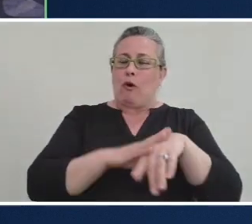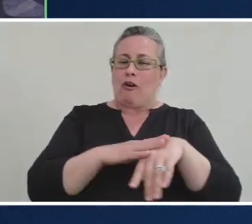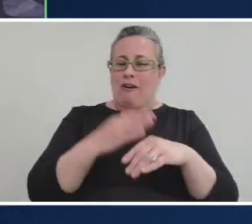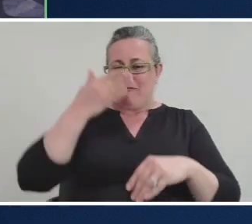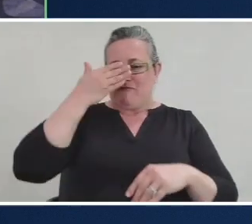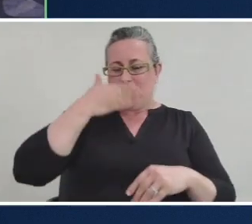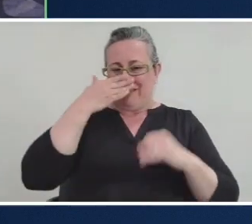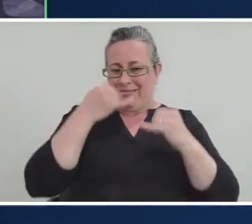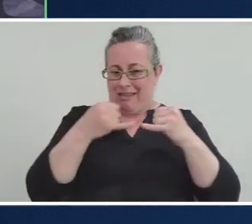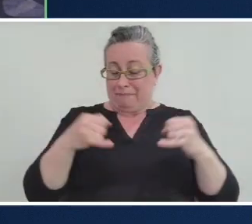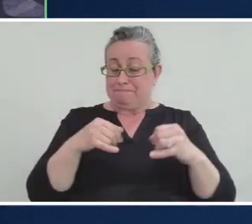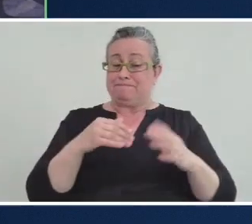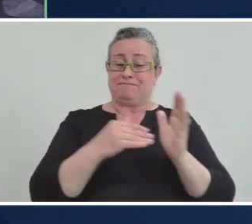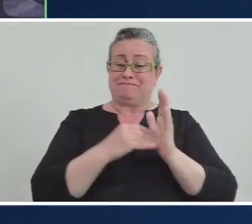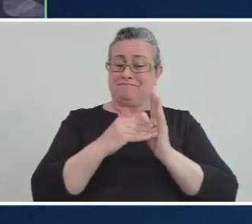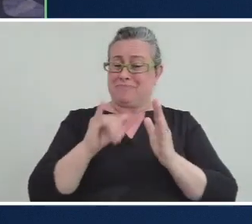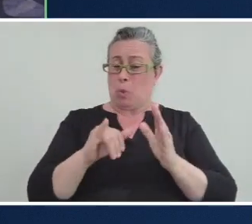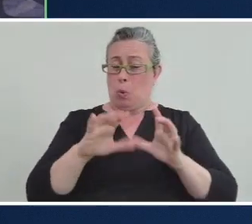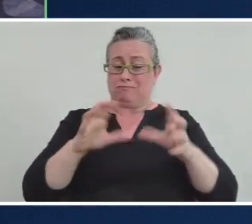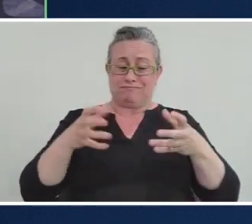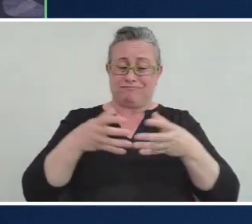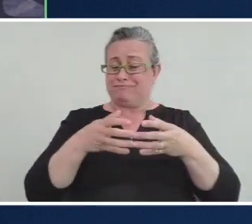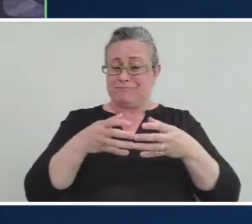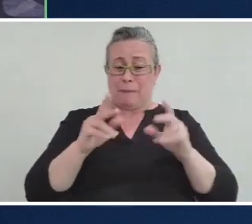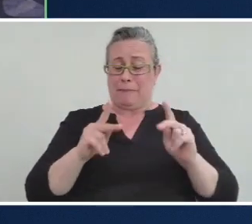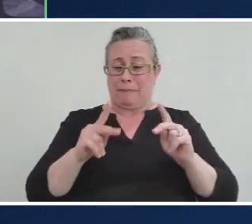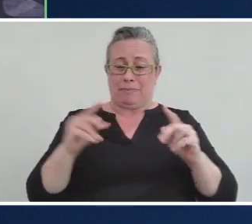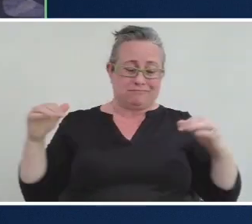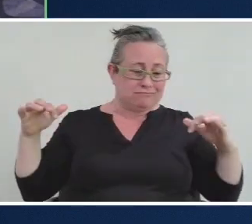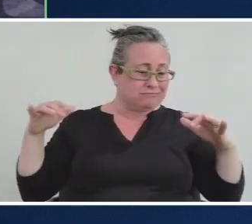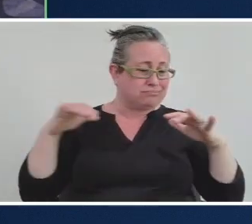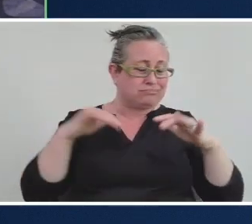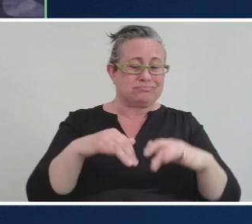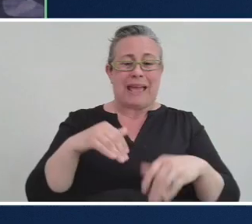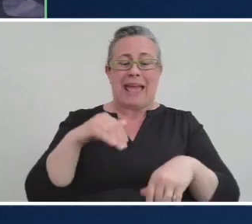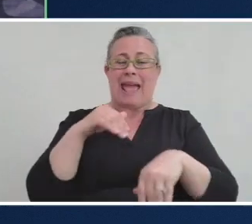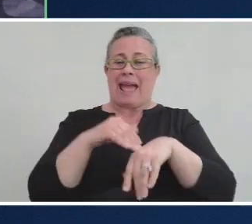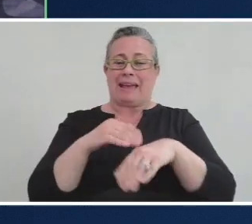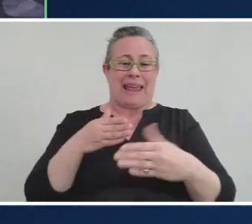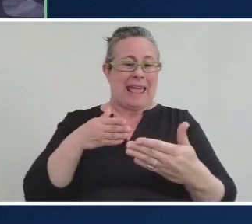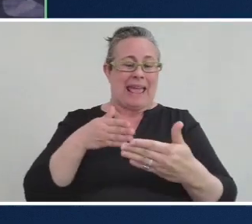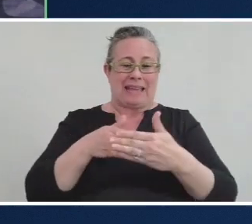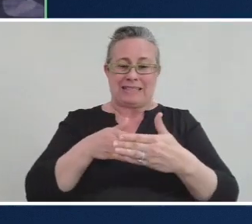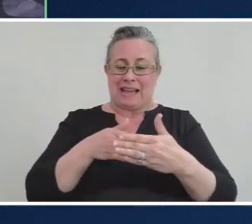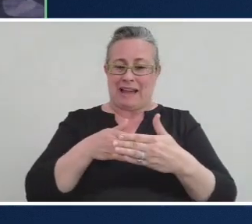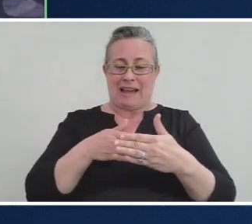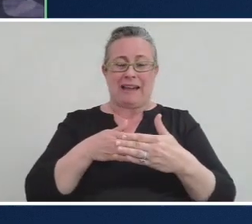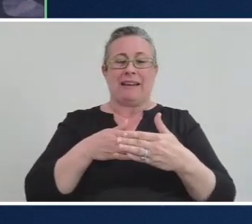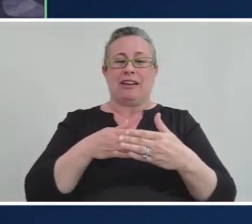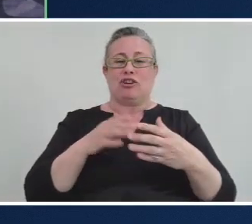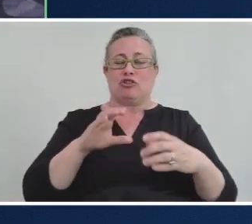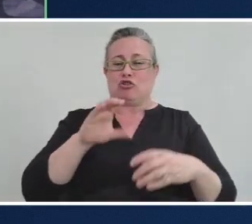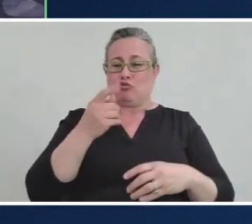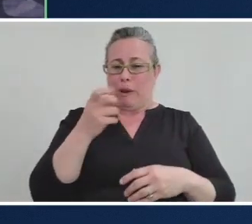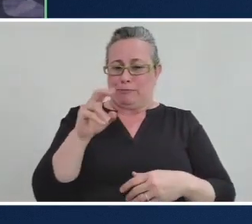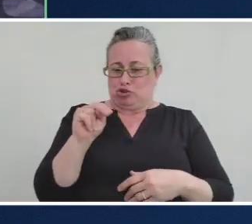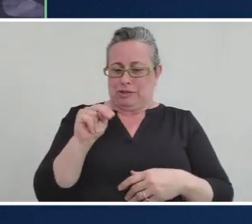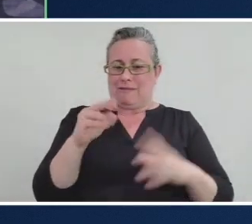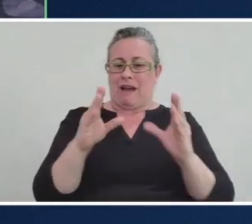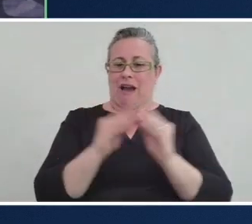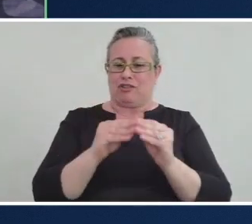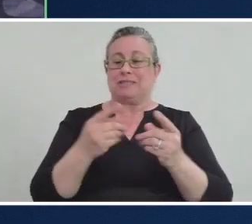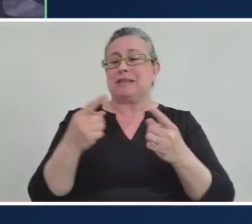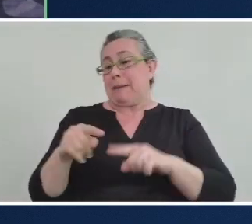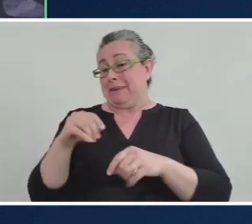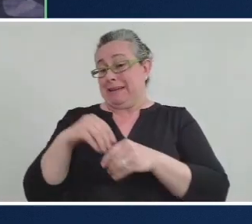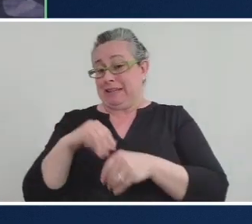those people come together at the International Anti-Corruption Conference, which is happening in June. What are your